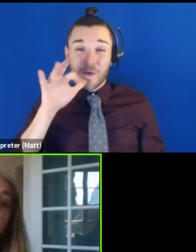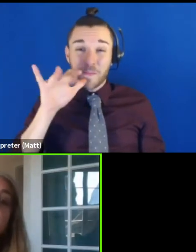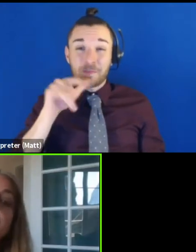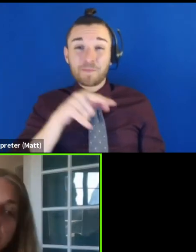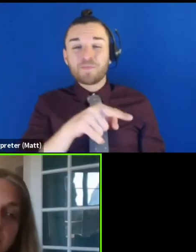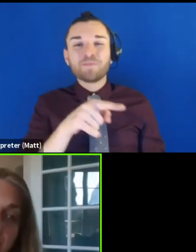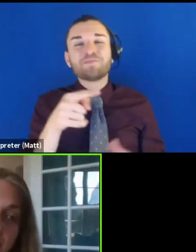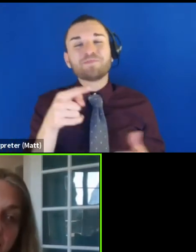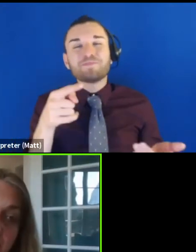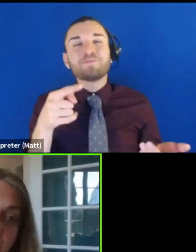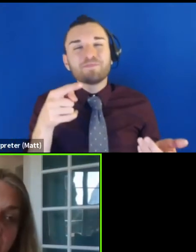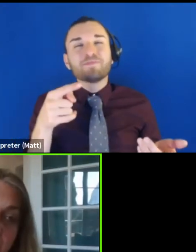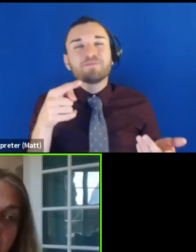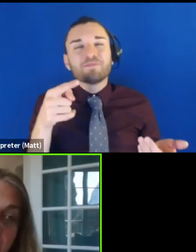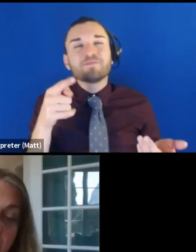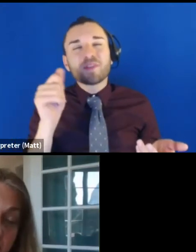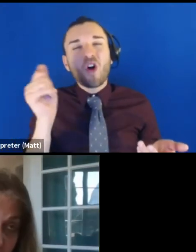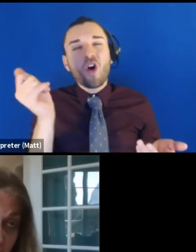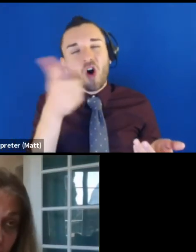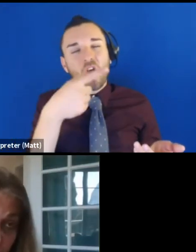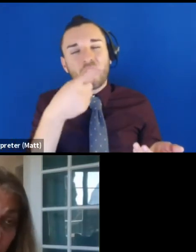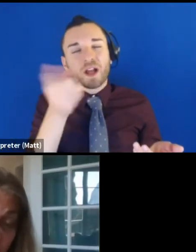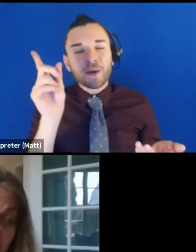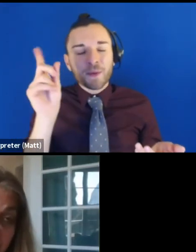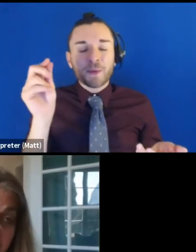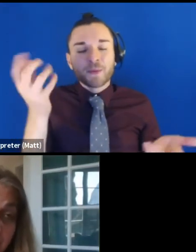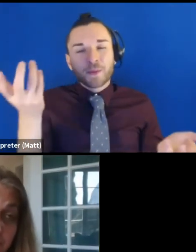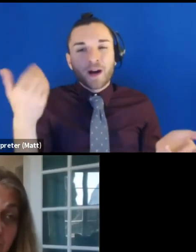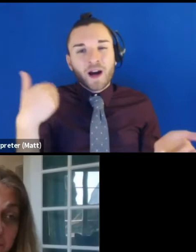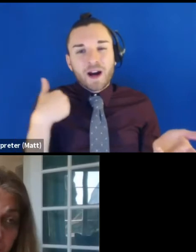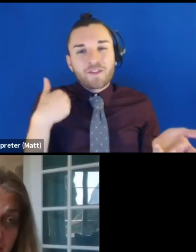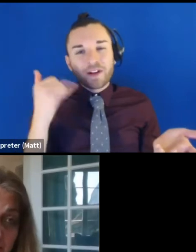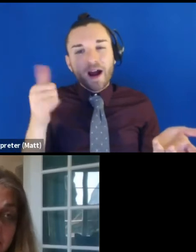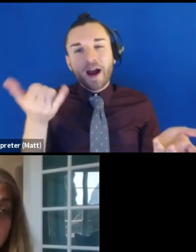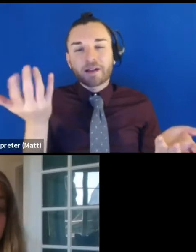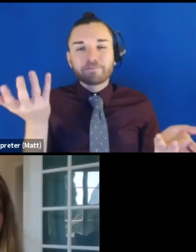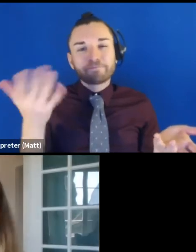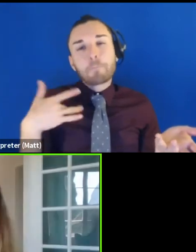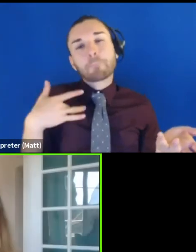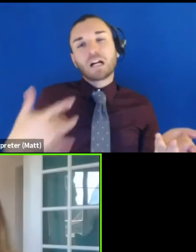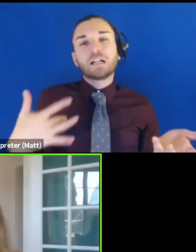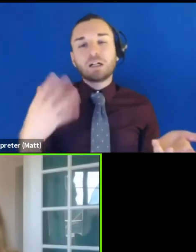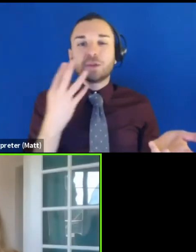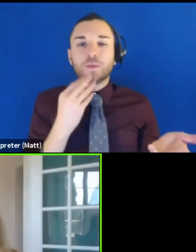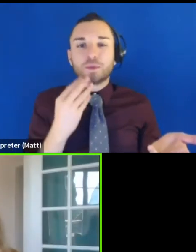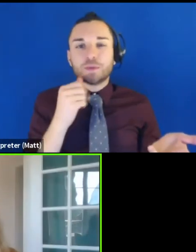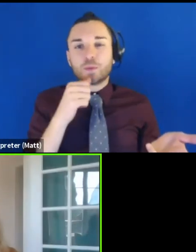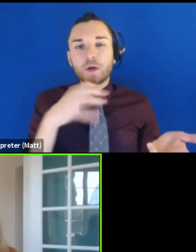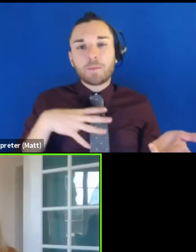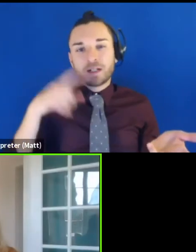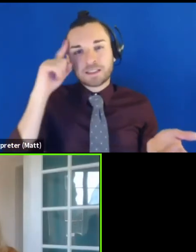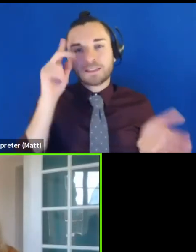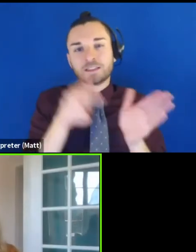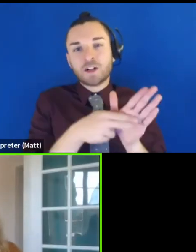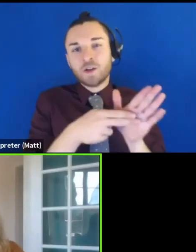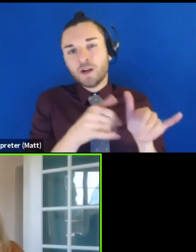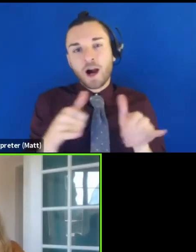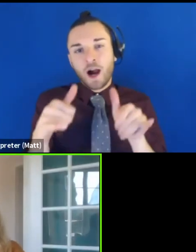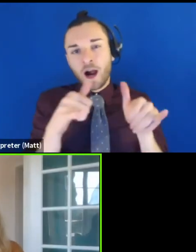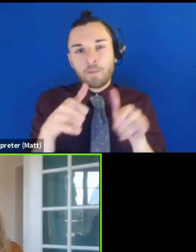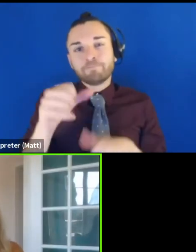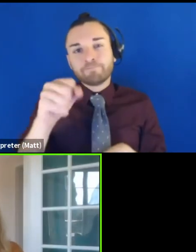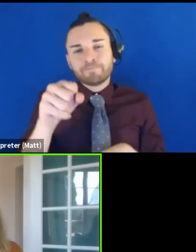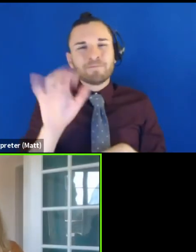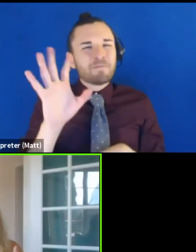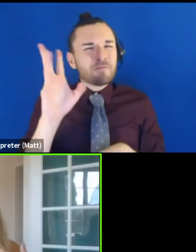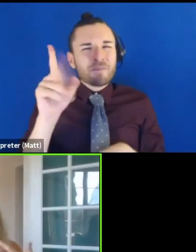all of them exhibit Jewish woman stereotype traits in different ways. And yet, what does the show do